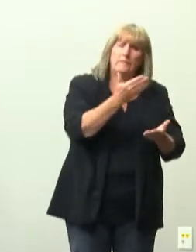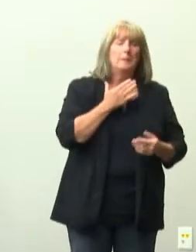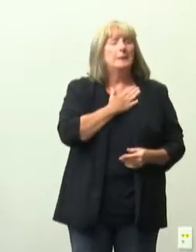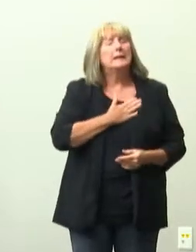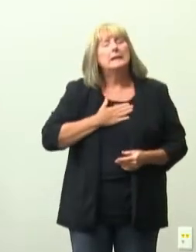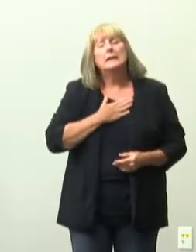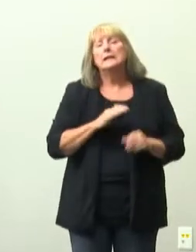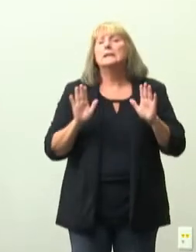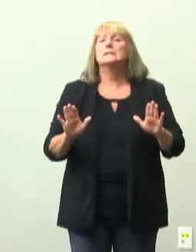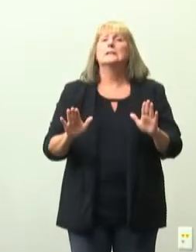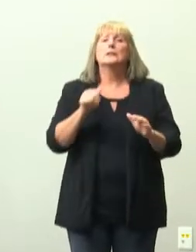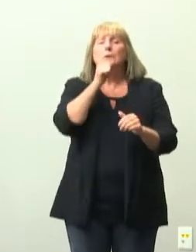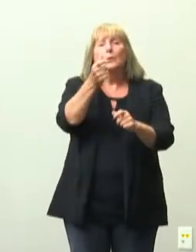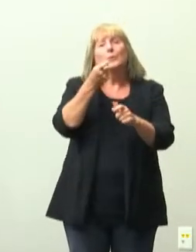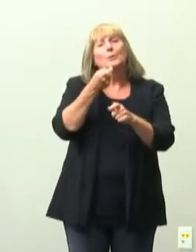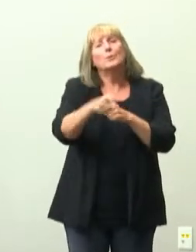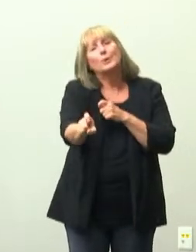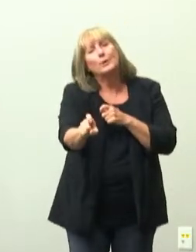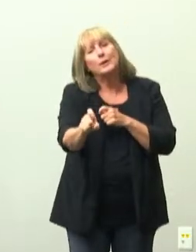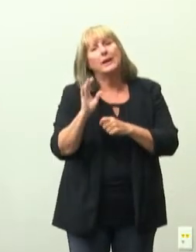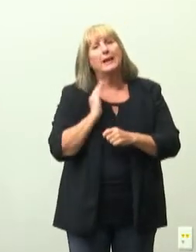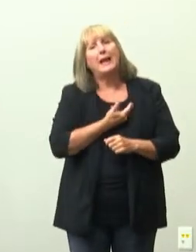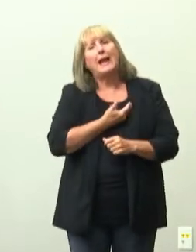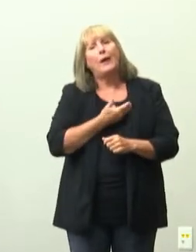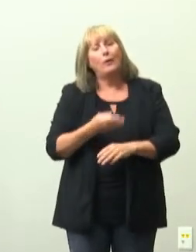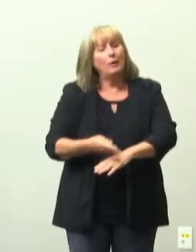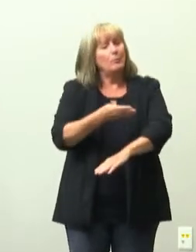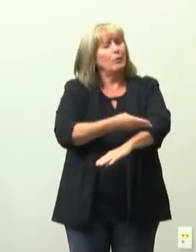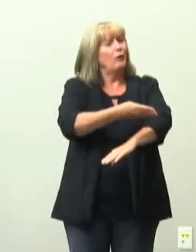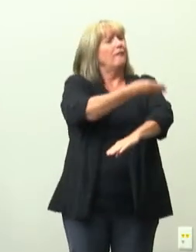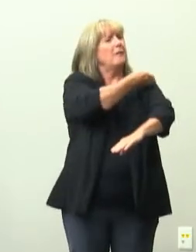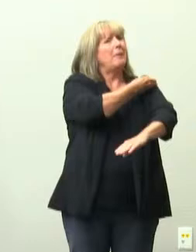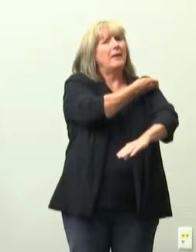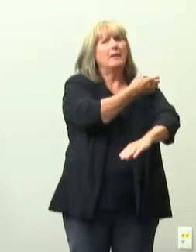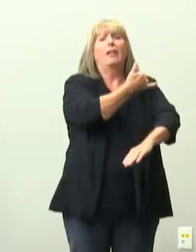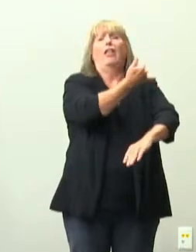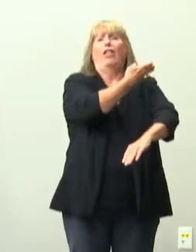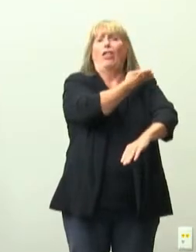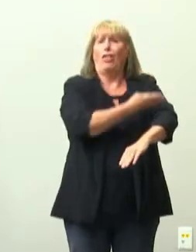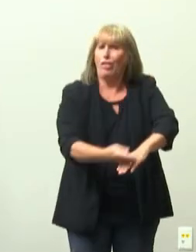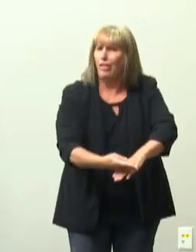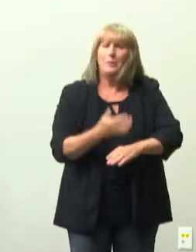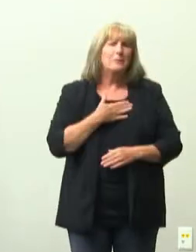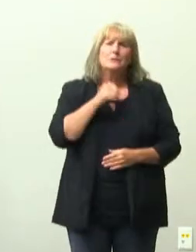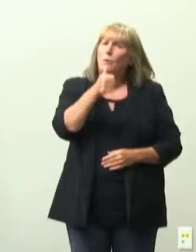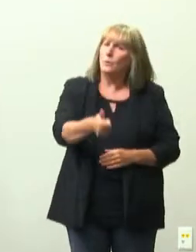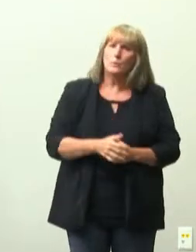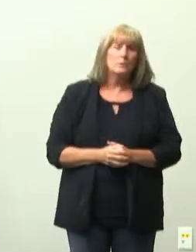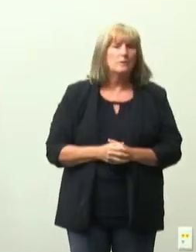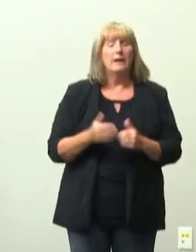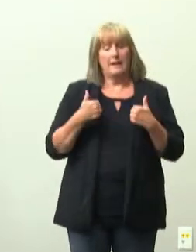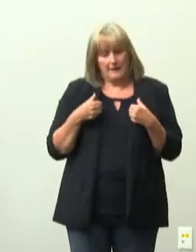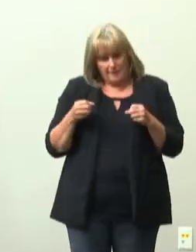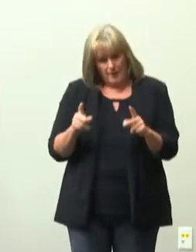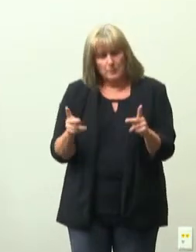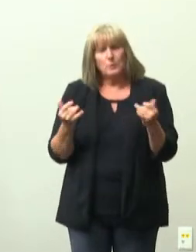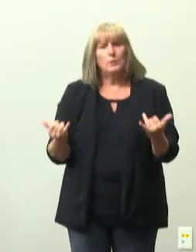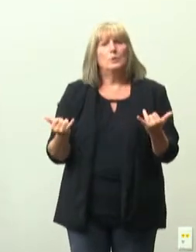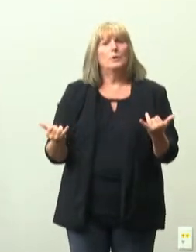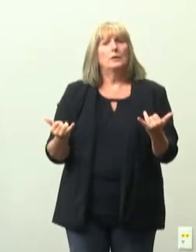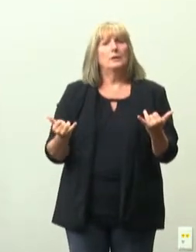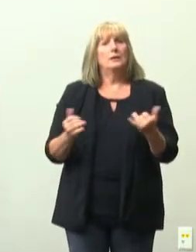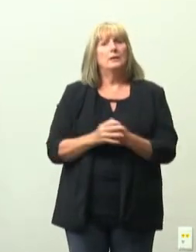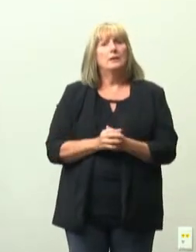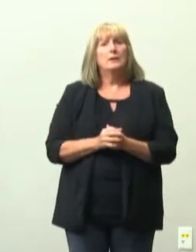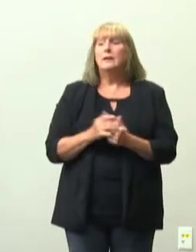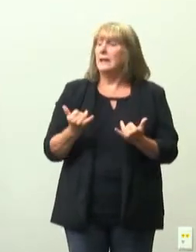let's not ruin the gains further from where they are. We have an opportunity here,